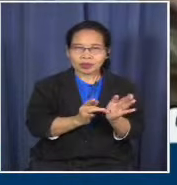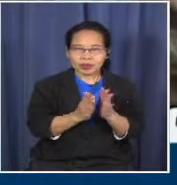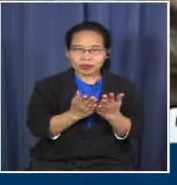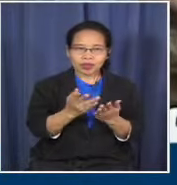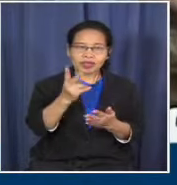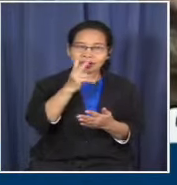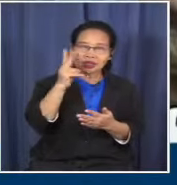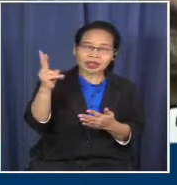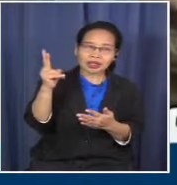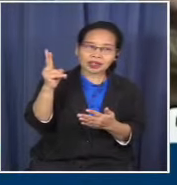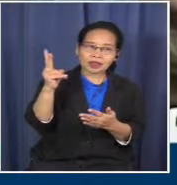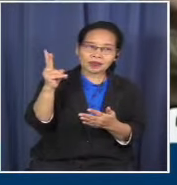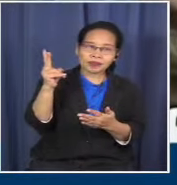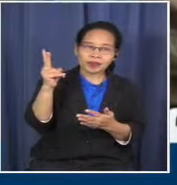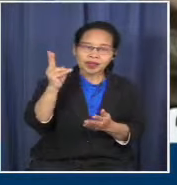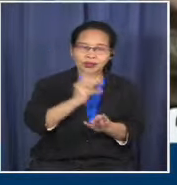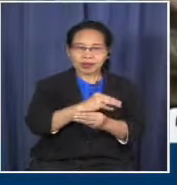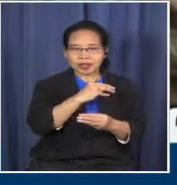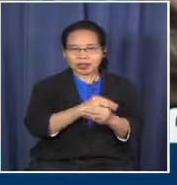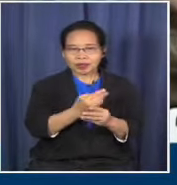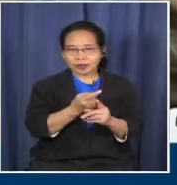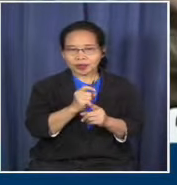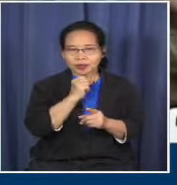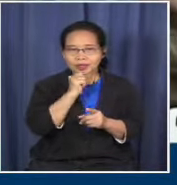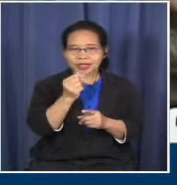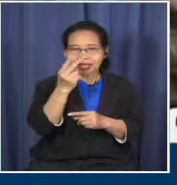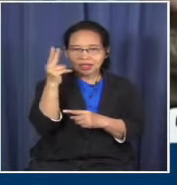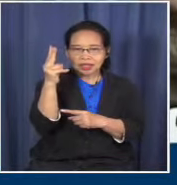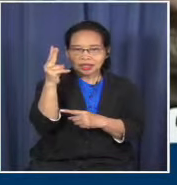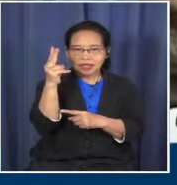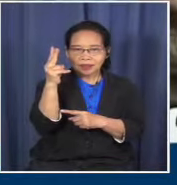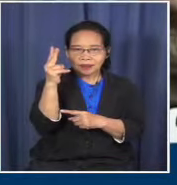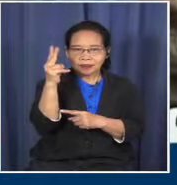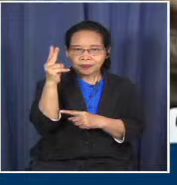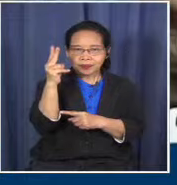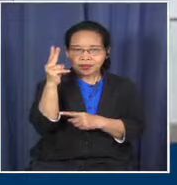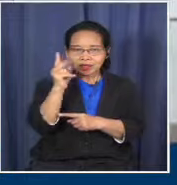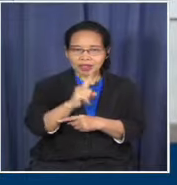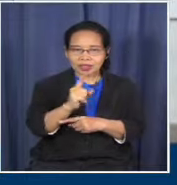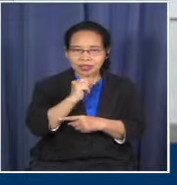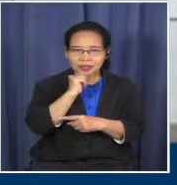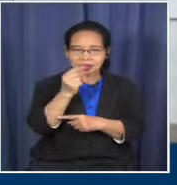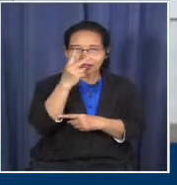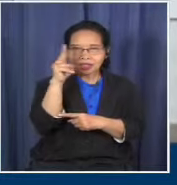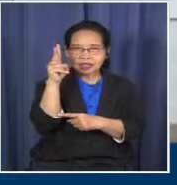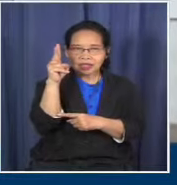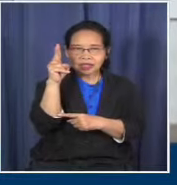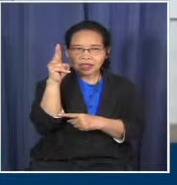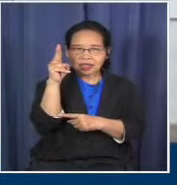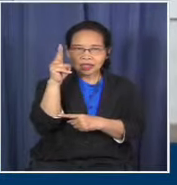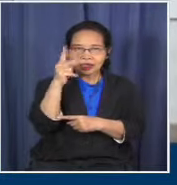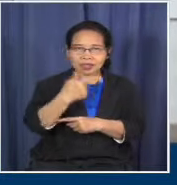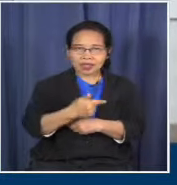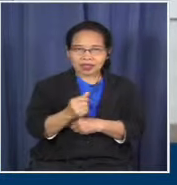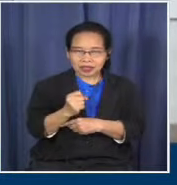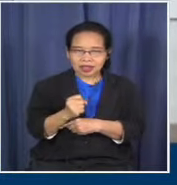So what the Bible is saying is correct. Visible things were made from invisible